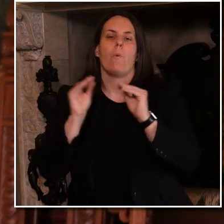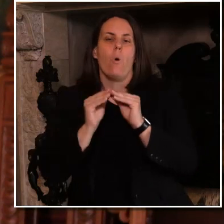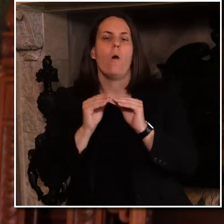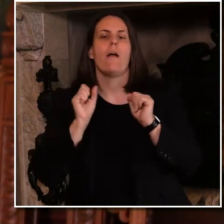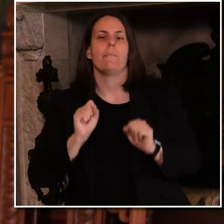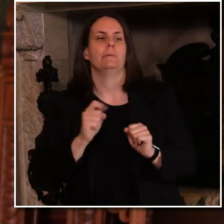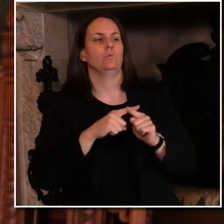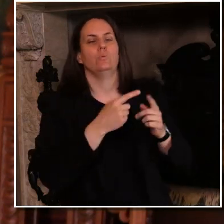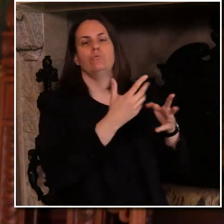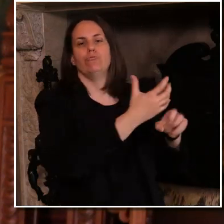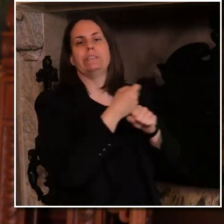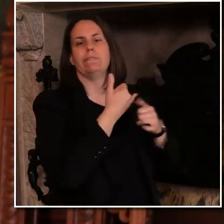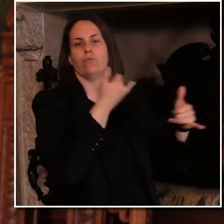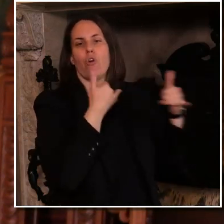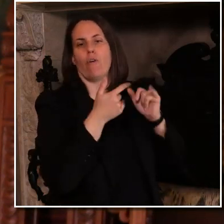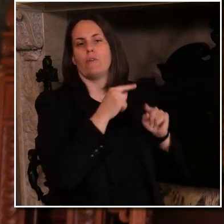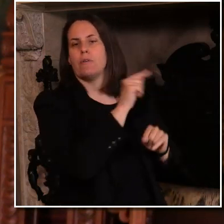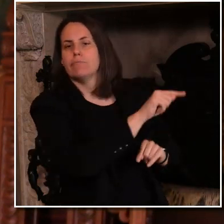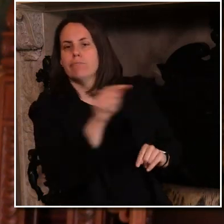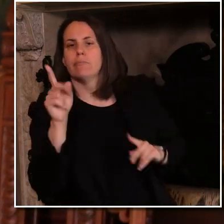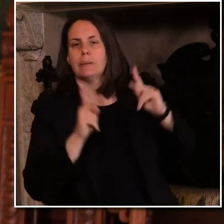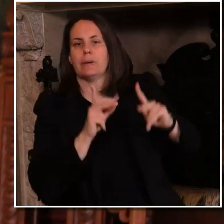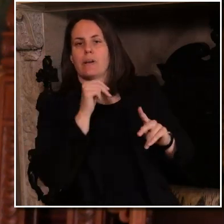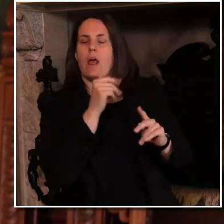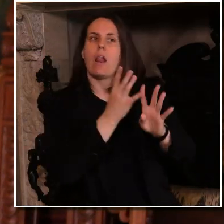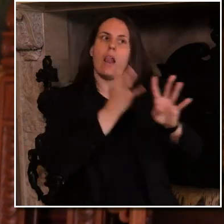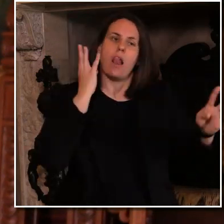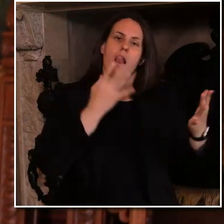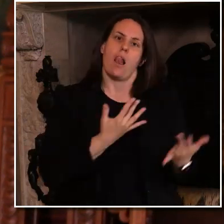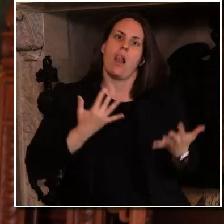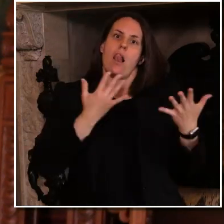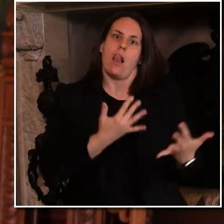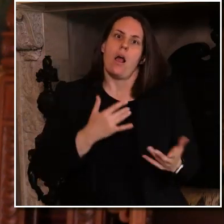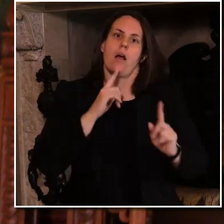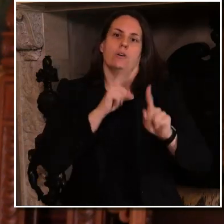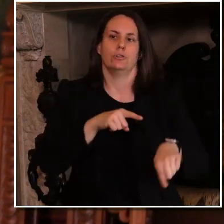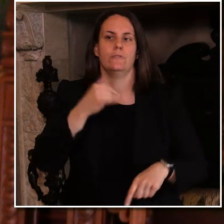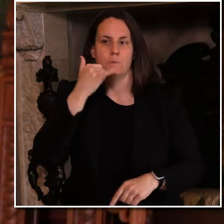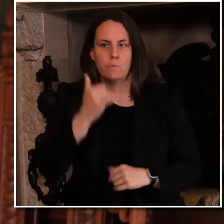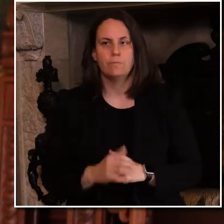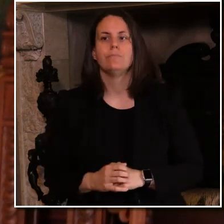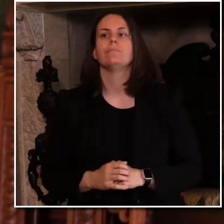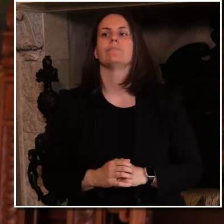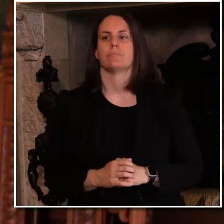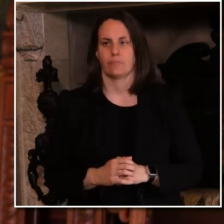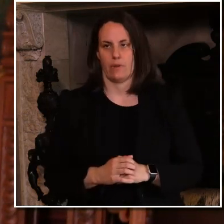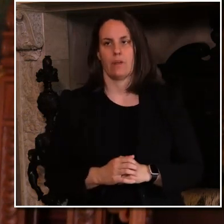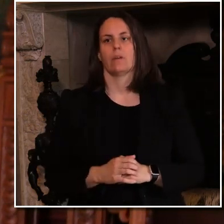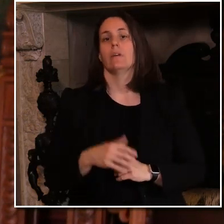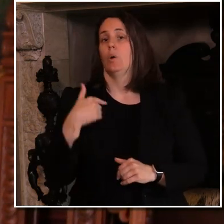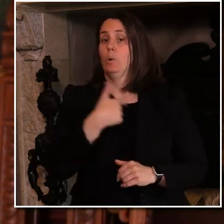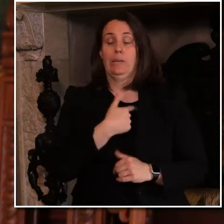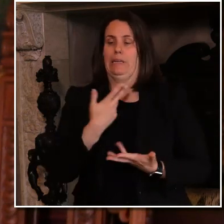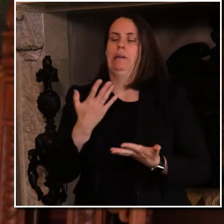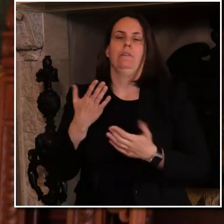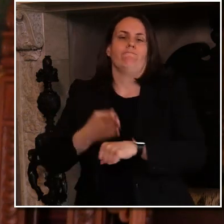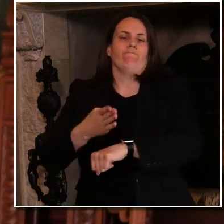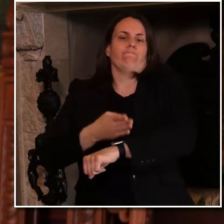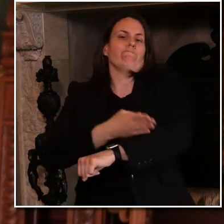they were able to answer more calls. And there's going to continue to be those types of technology upgrades, additional employees, and